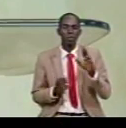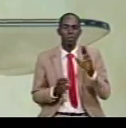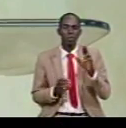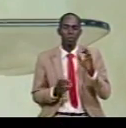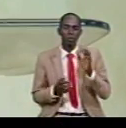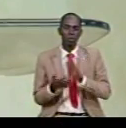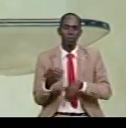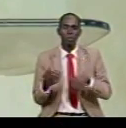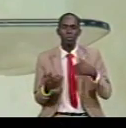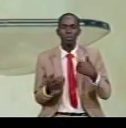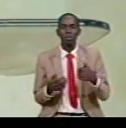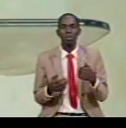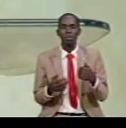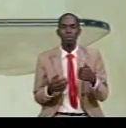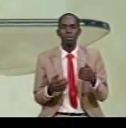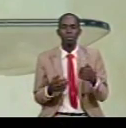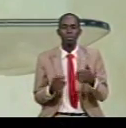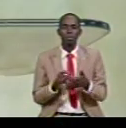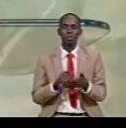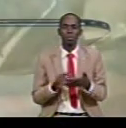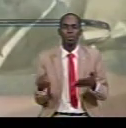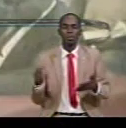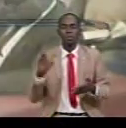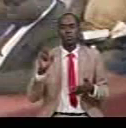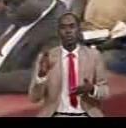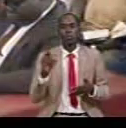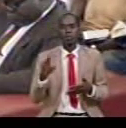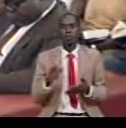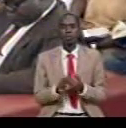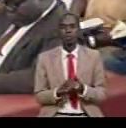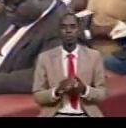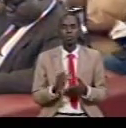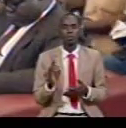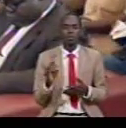1 Corinthians chapter 10 in verse 12, wherefore